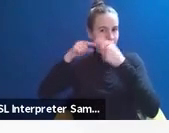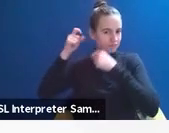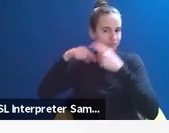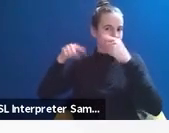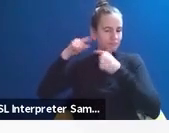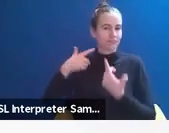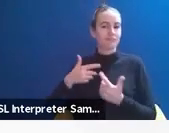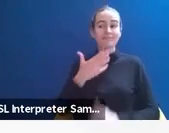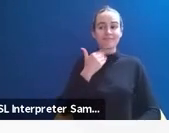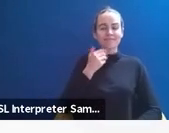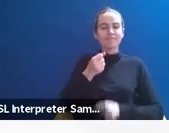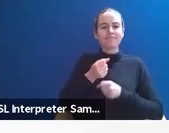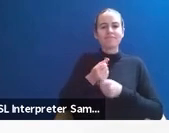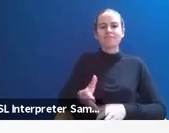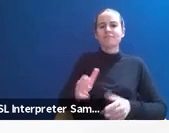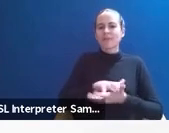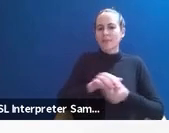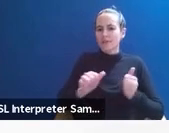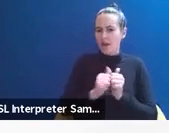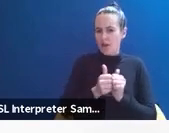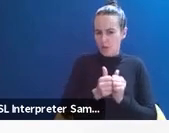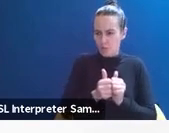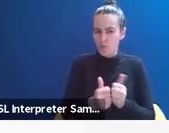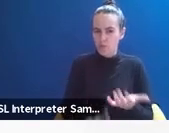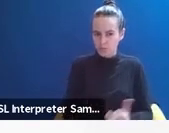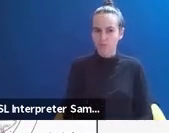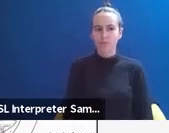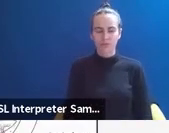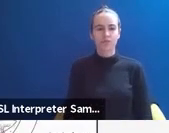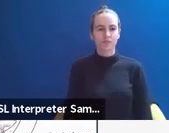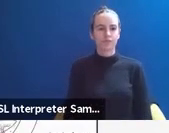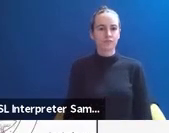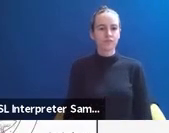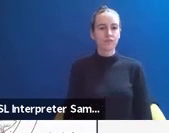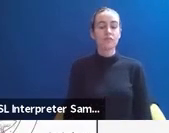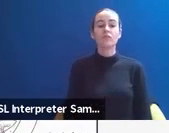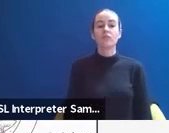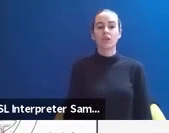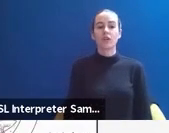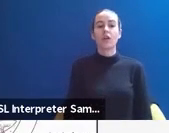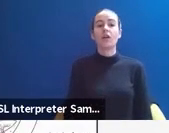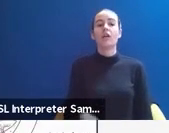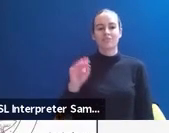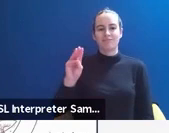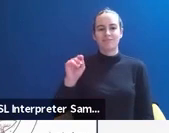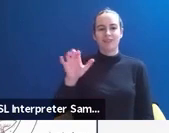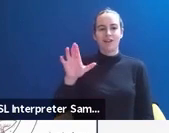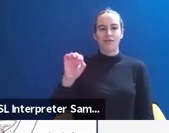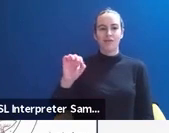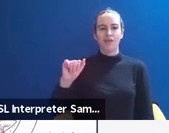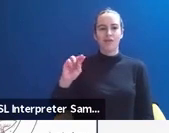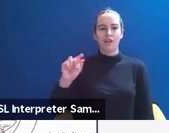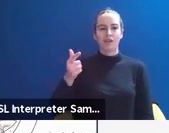cause damage to this pathway? Well, one way indeed is through microangiopathy. So